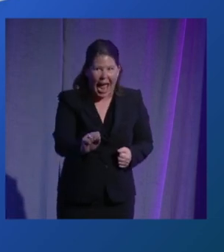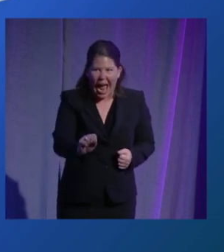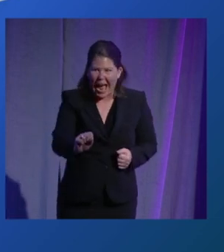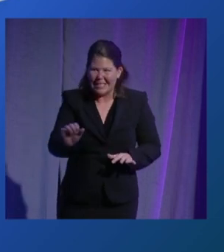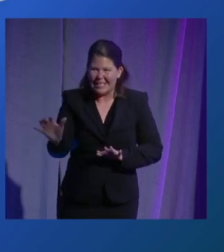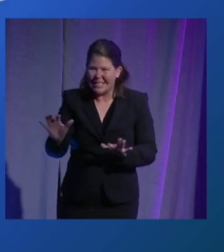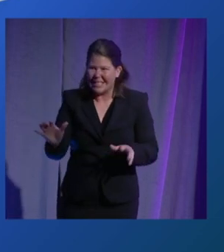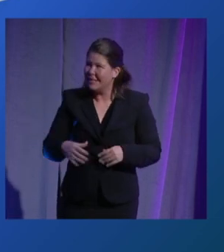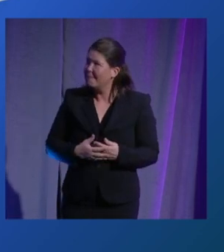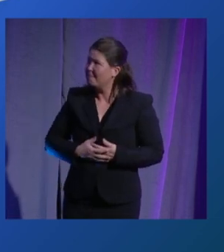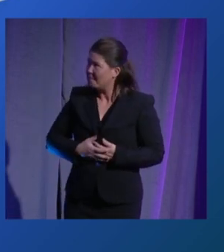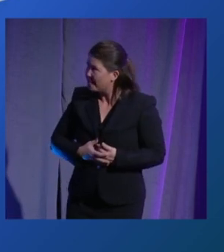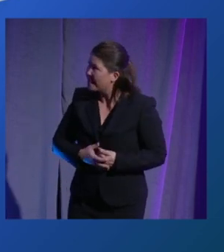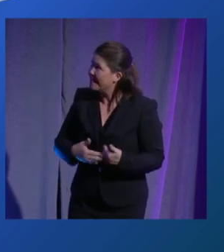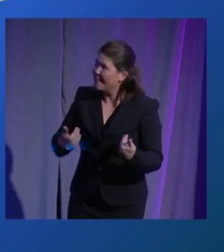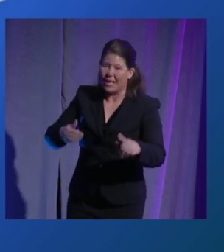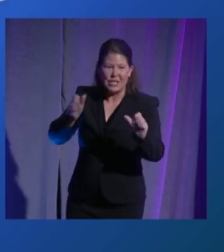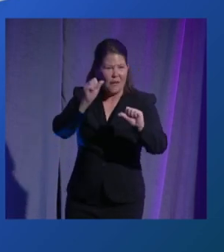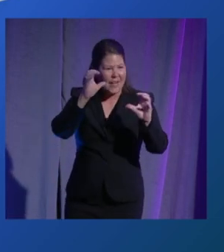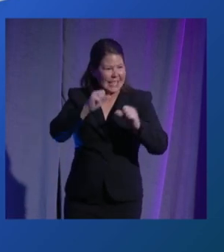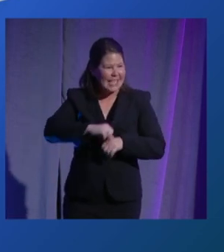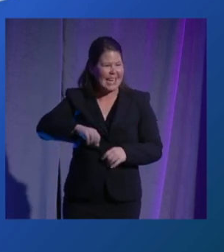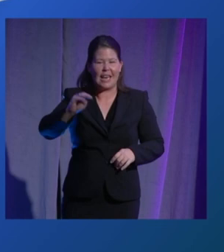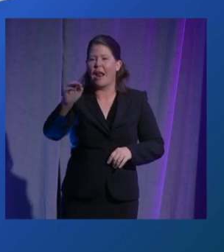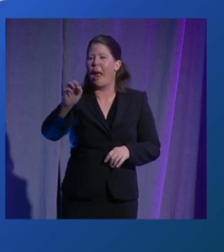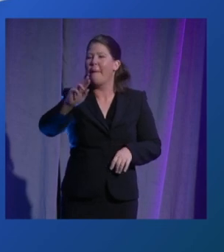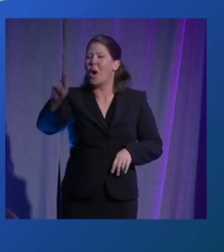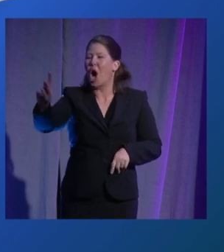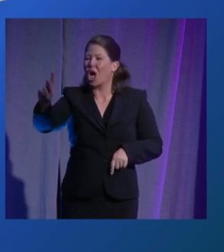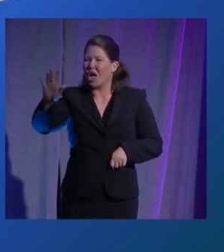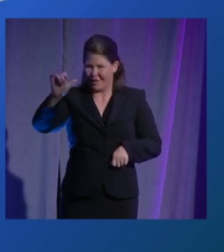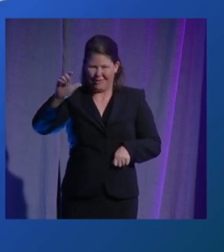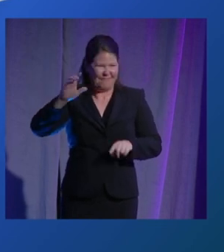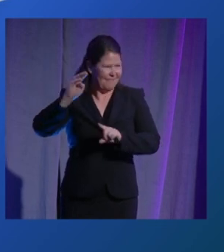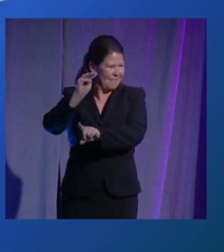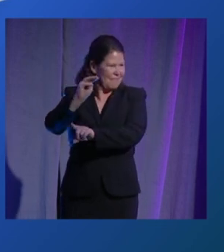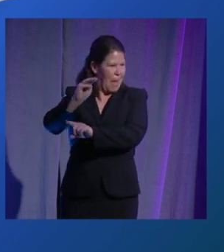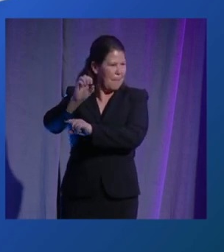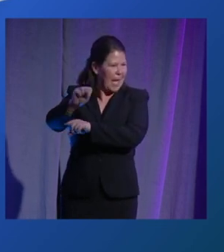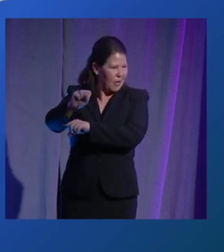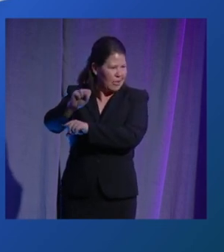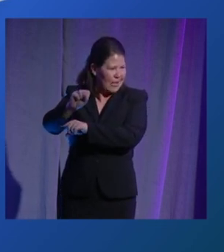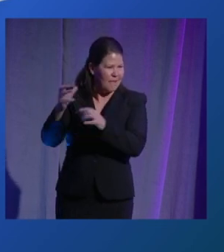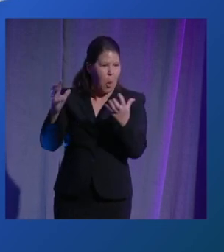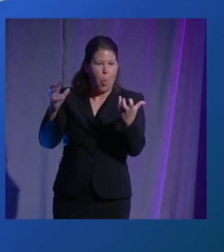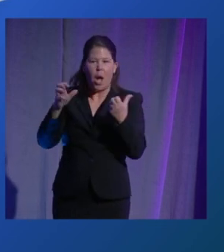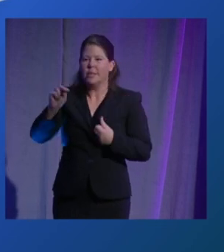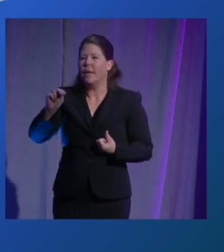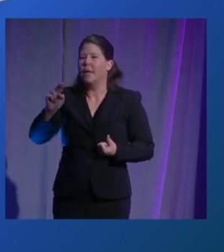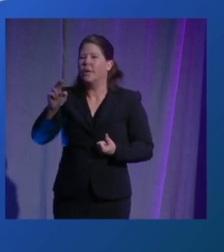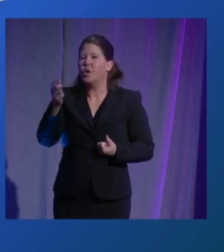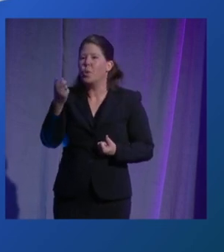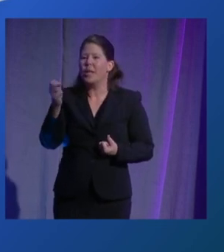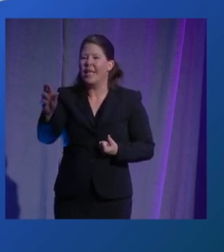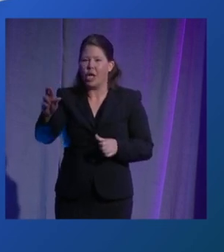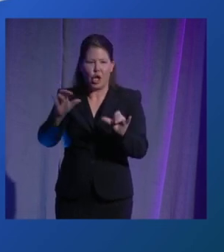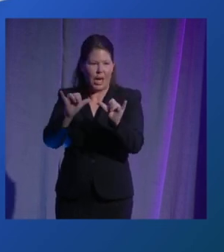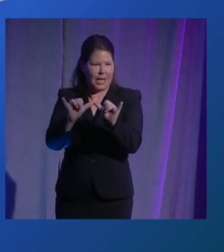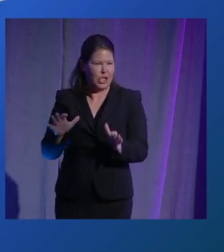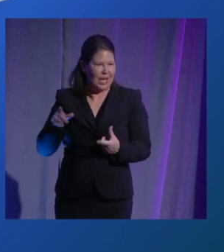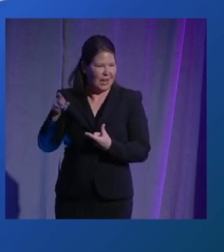came out yesterday Microsoft Microsoft is seeking nuclear Engineers yes um so that they can they're sort of Designing the